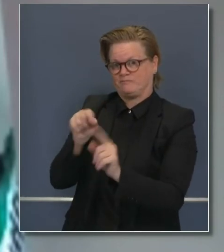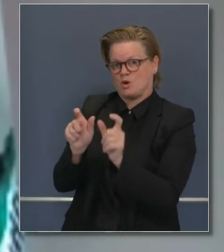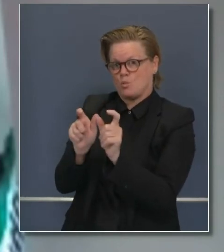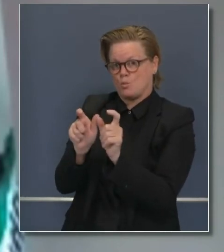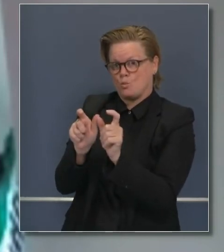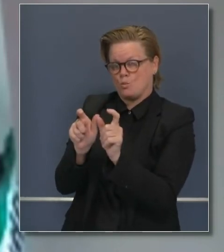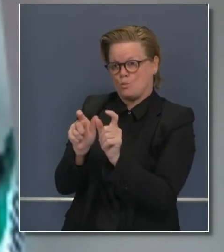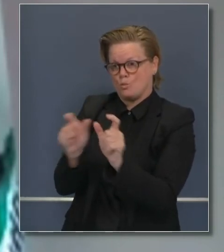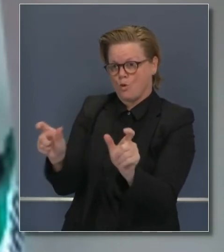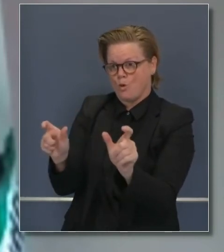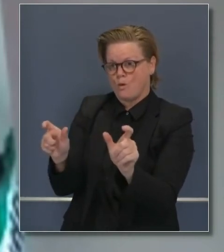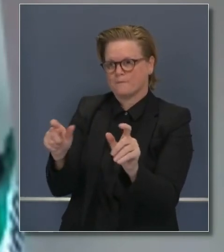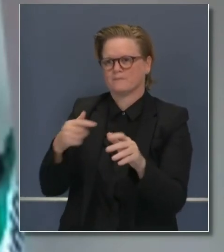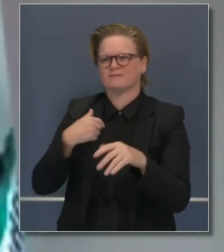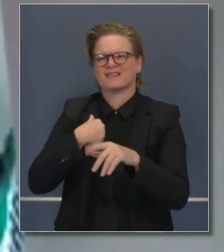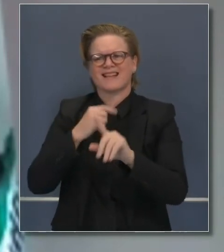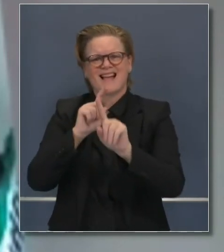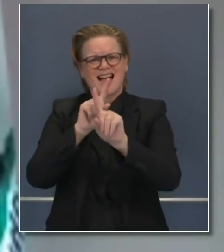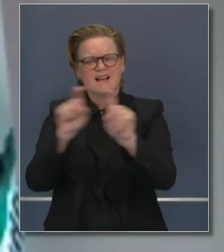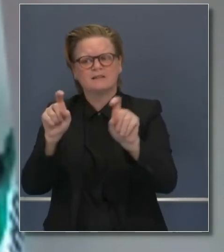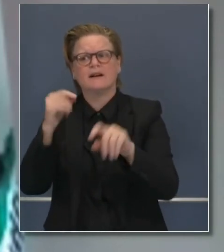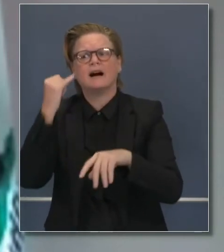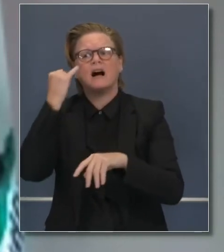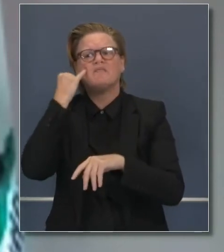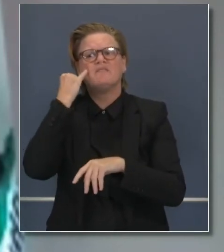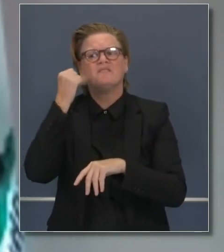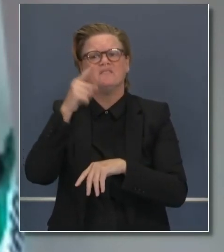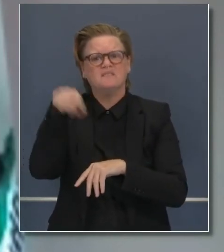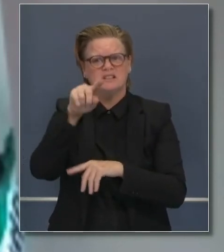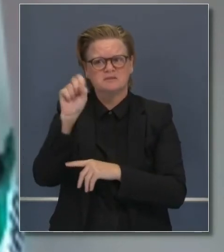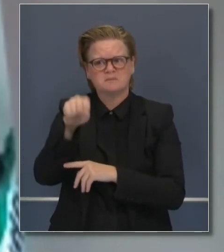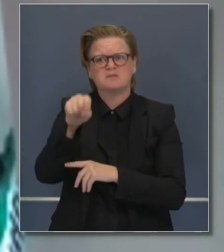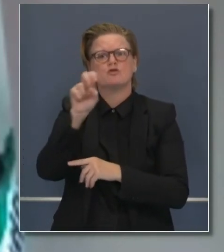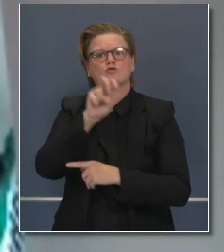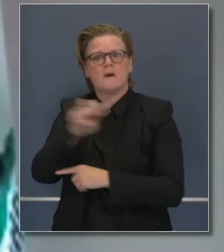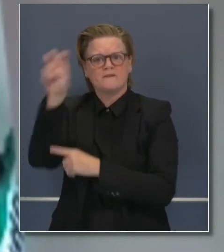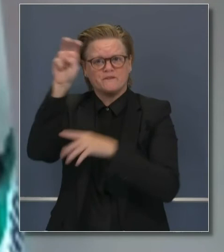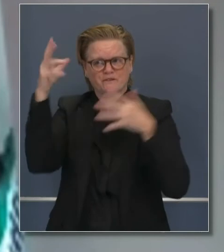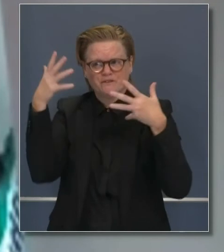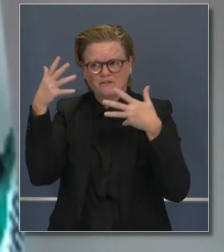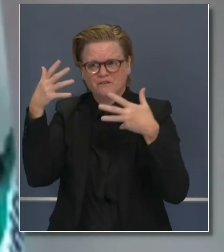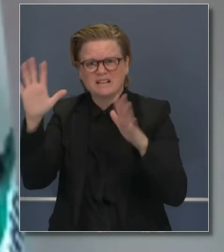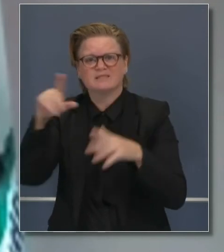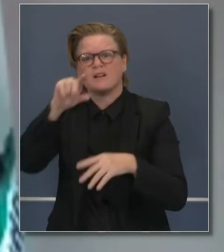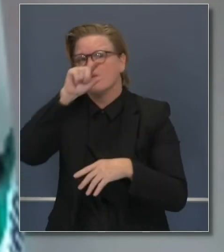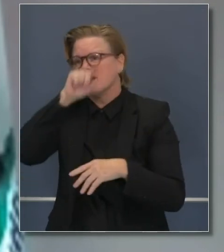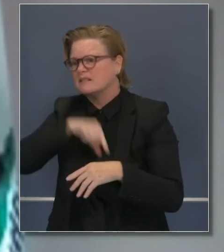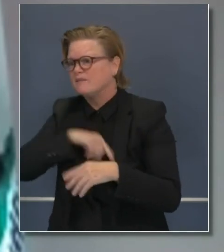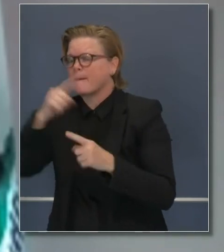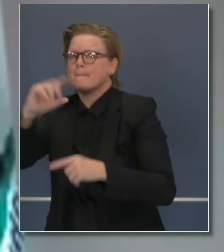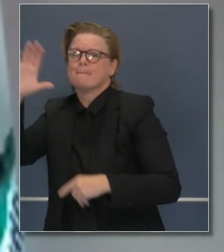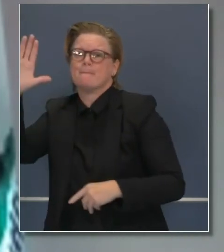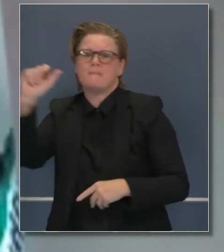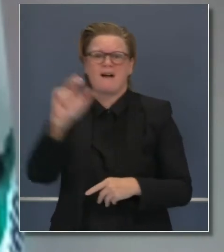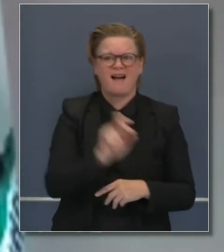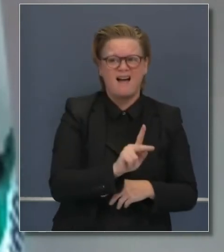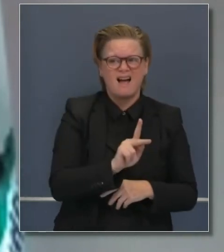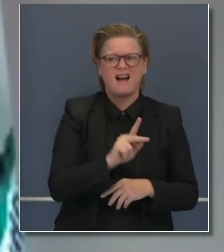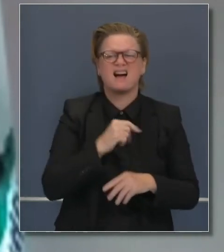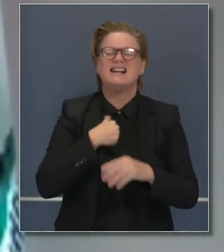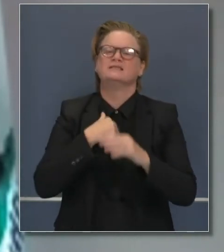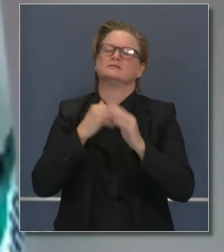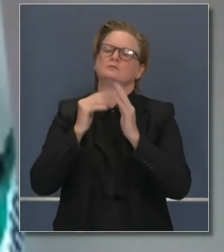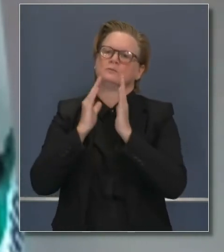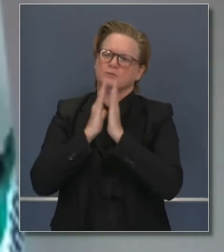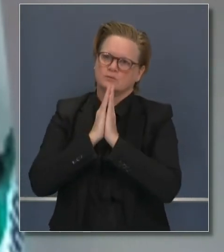the Thanksgiving break or a break now coming back to California, that they do quarantine appropriately